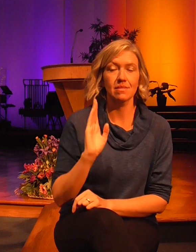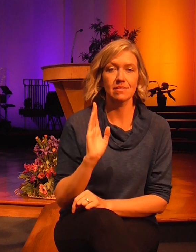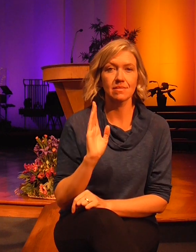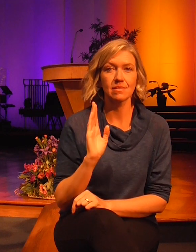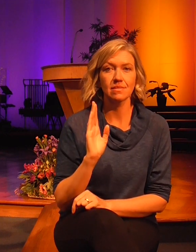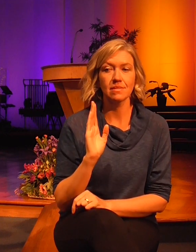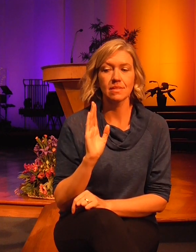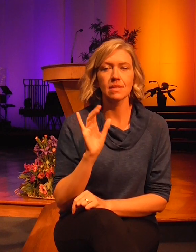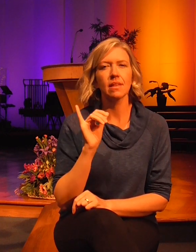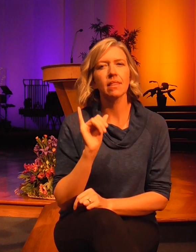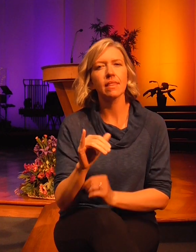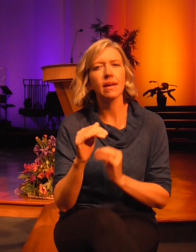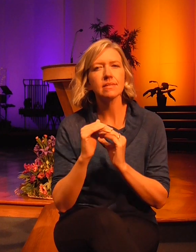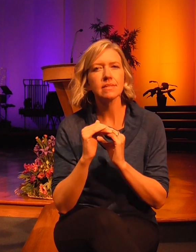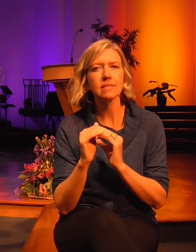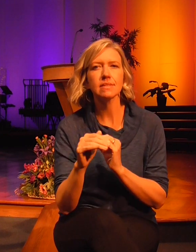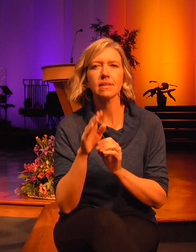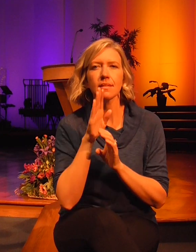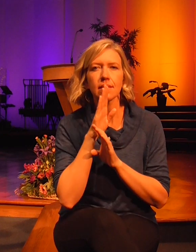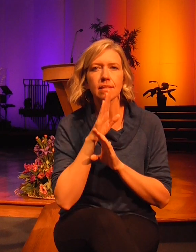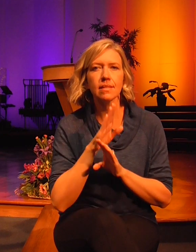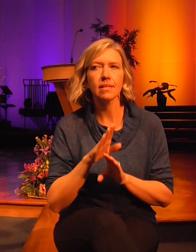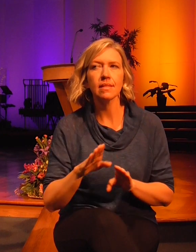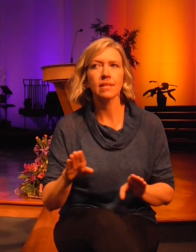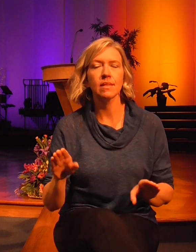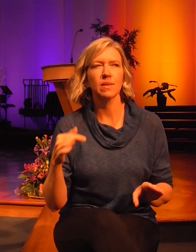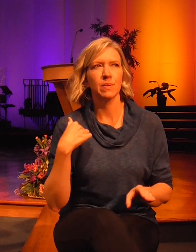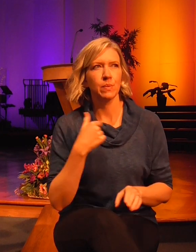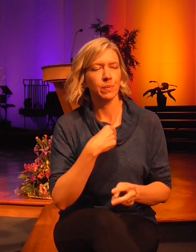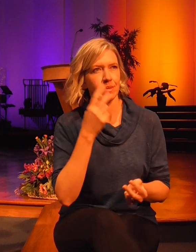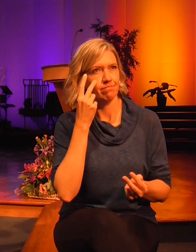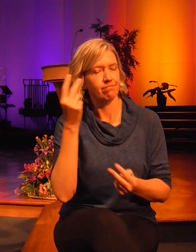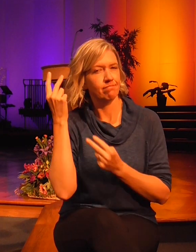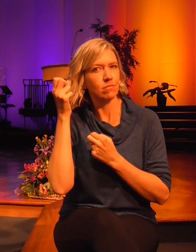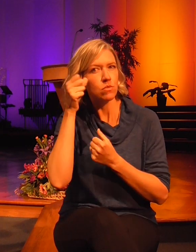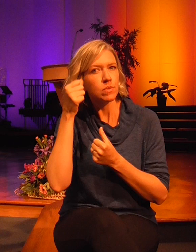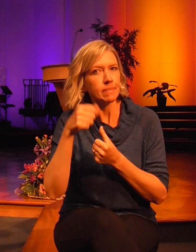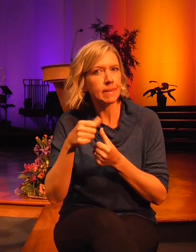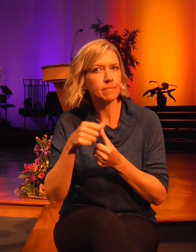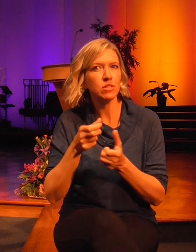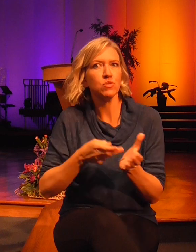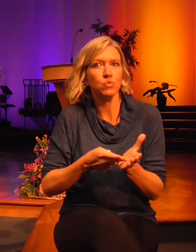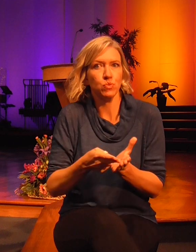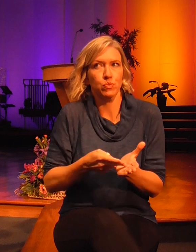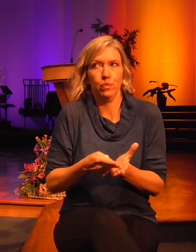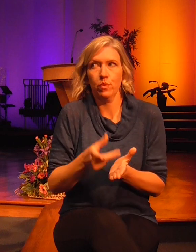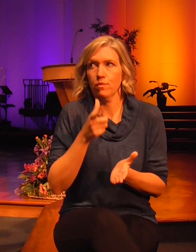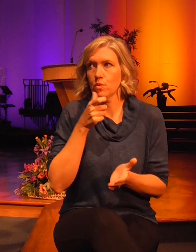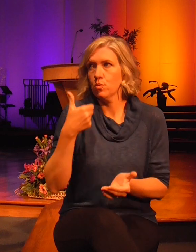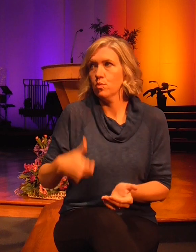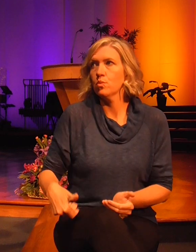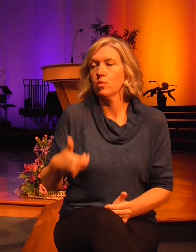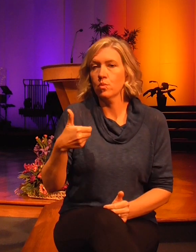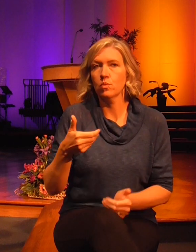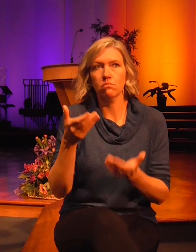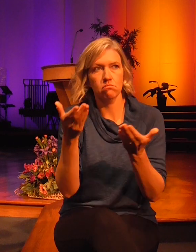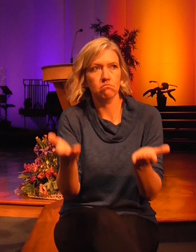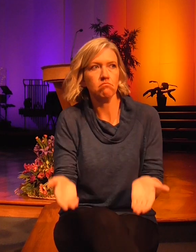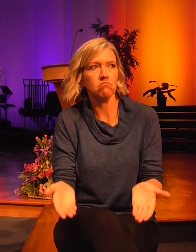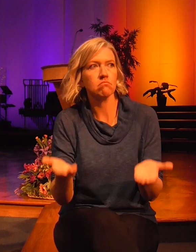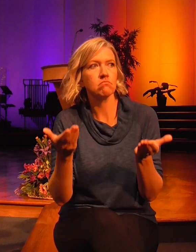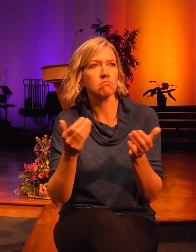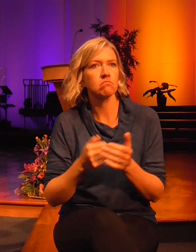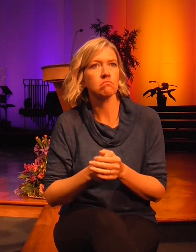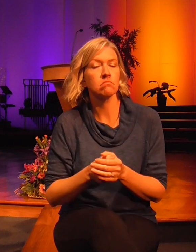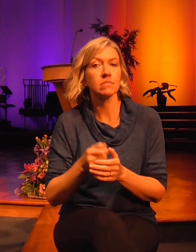And it's in that stillness that we remember the truth of who we are. That there